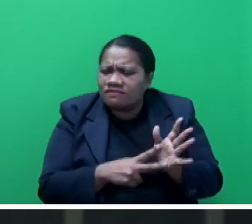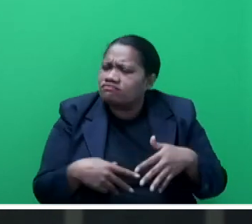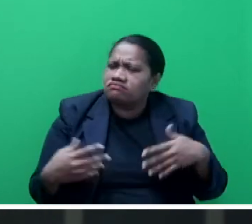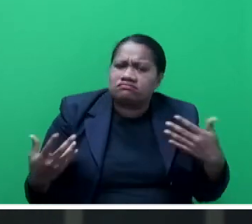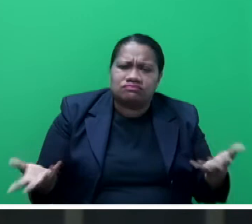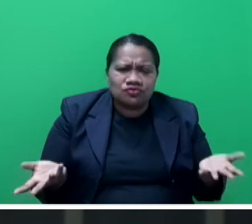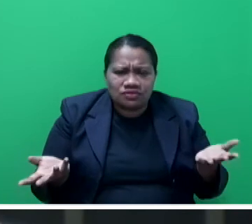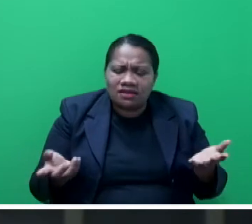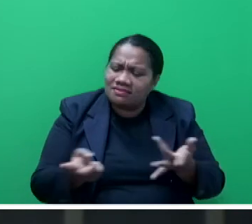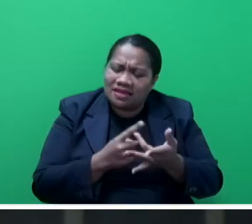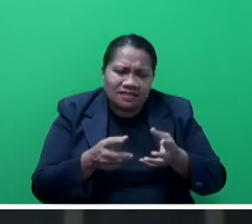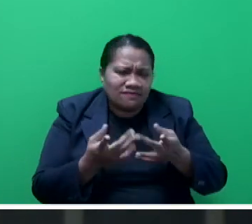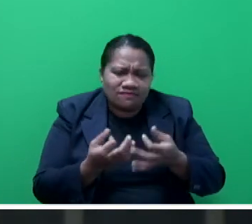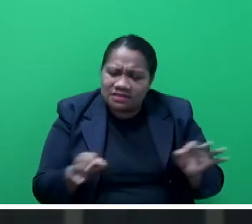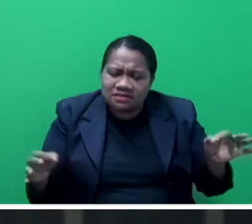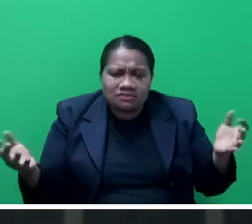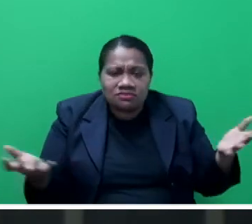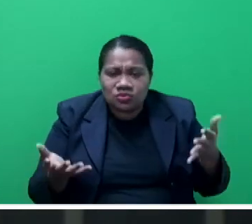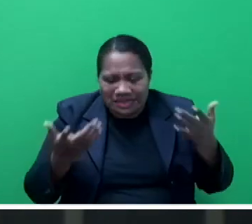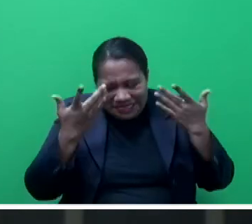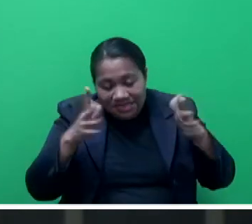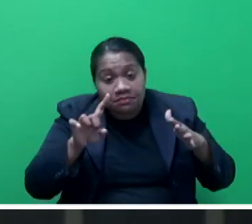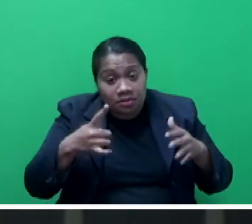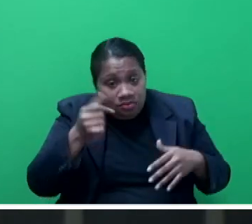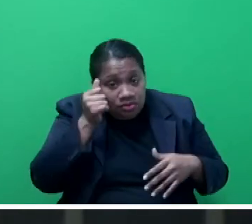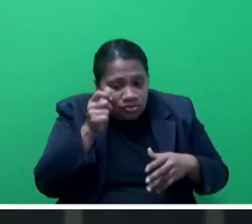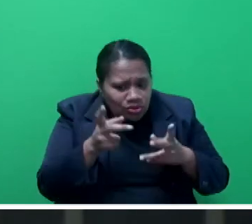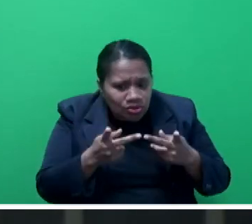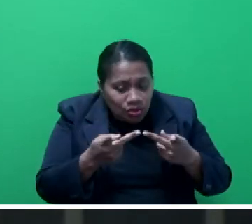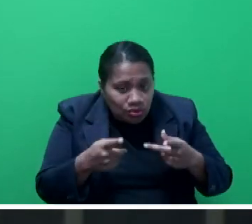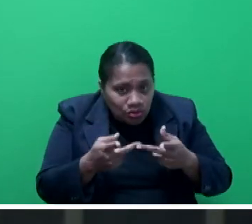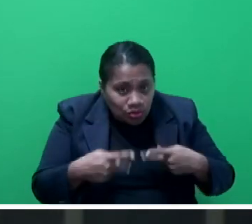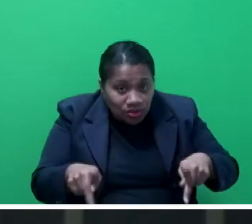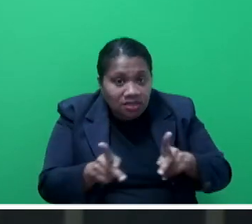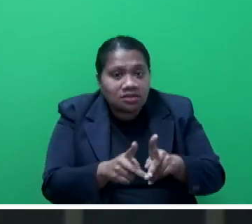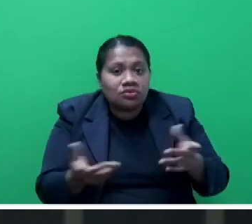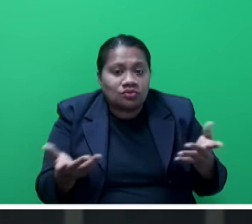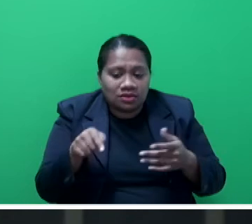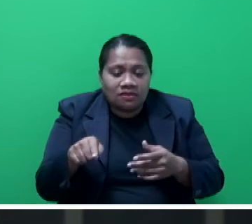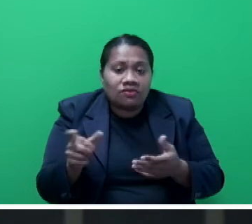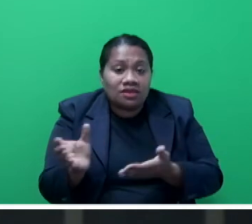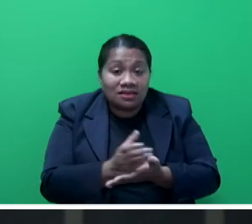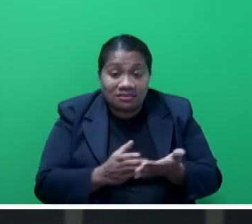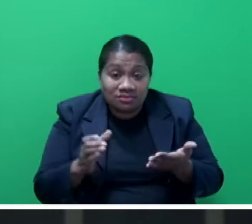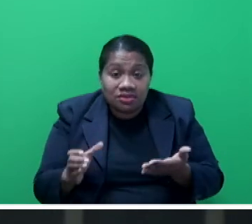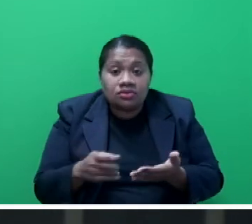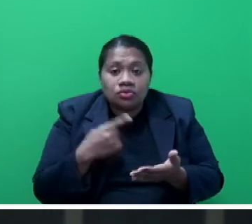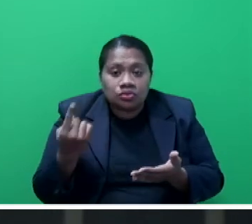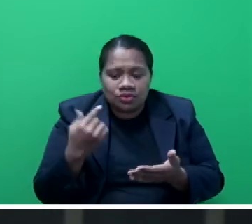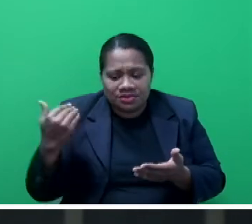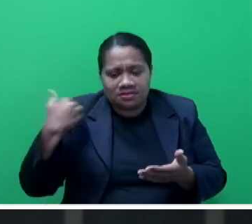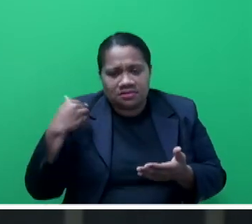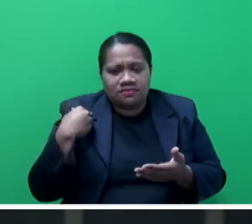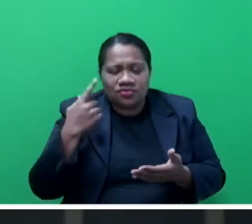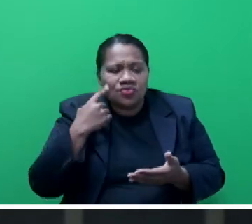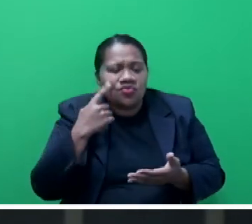other facilities are located. We also know the location and water usage patterns of our customers who will be affected in the case of water